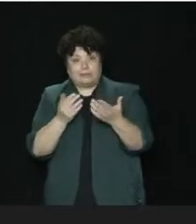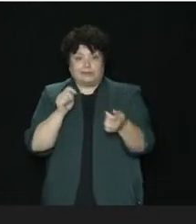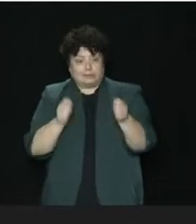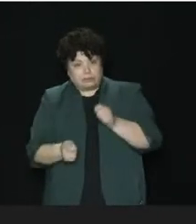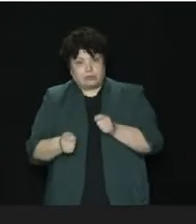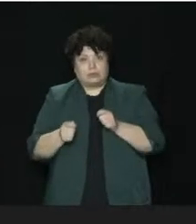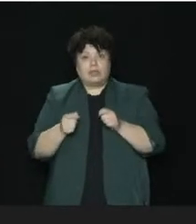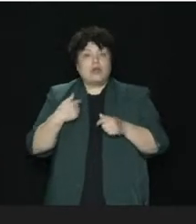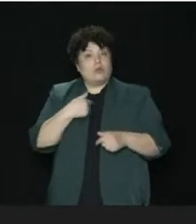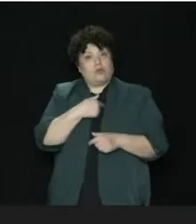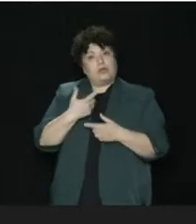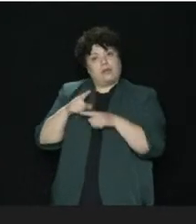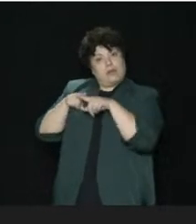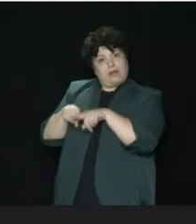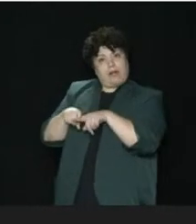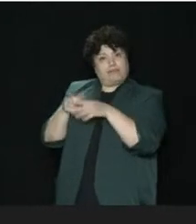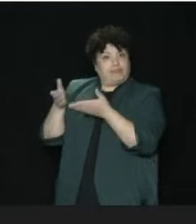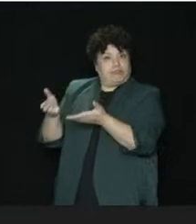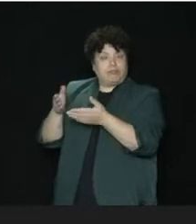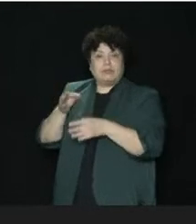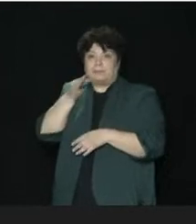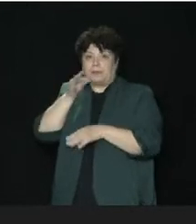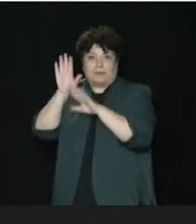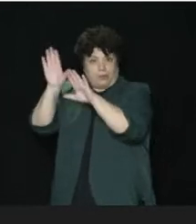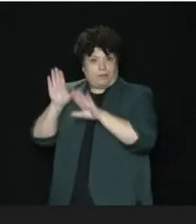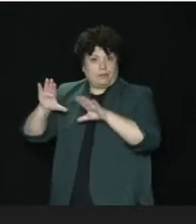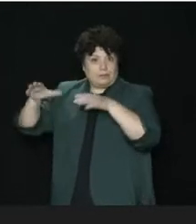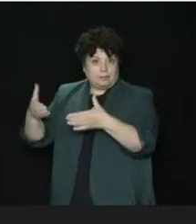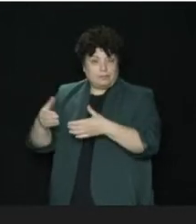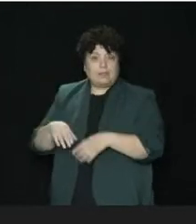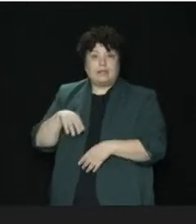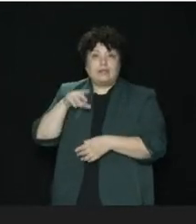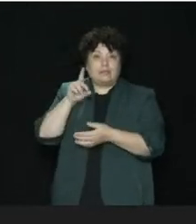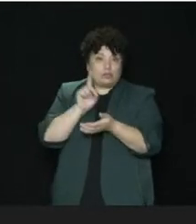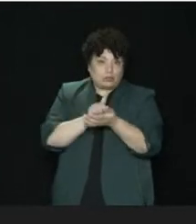continue to count on an extraordinary team of experts and doctors.